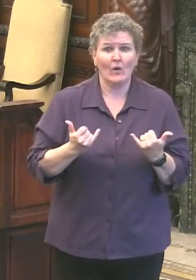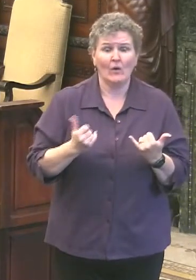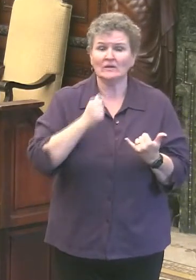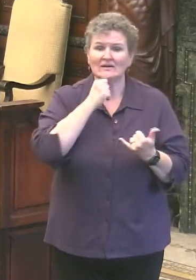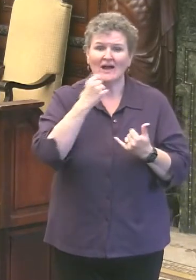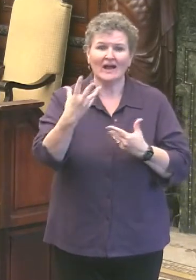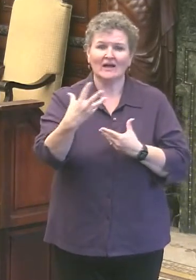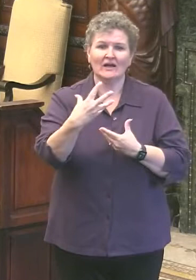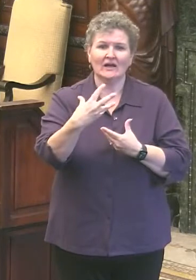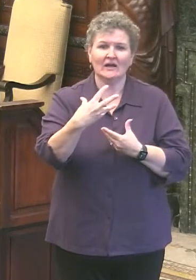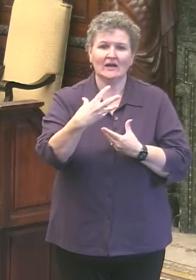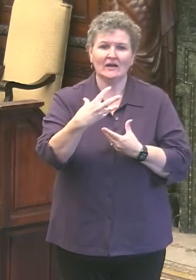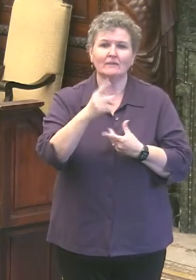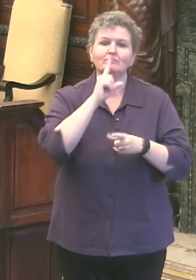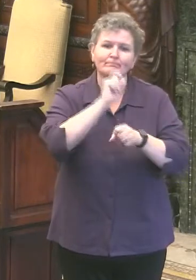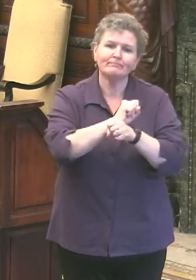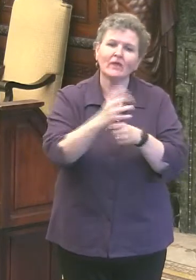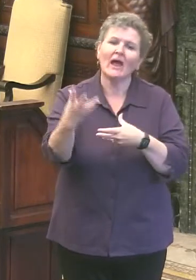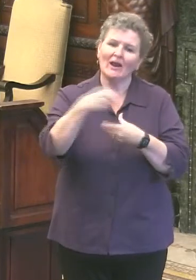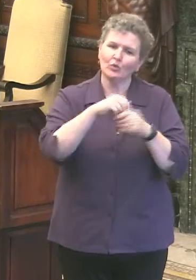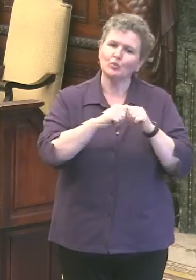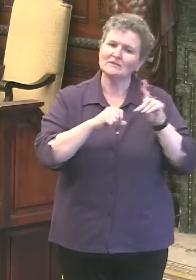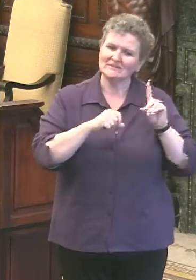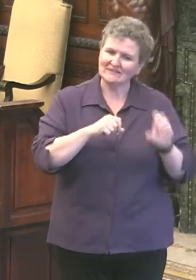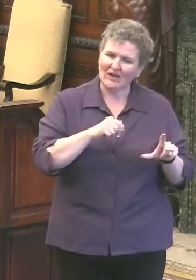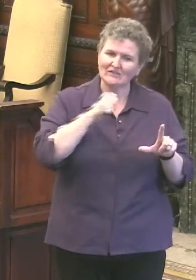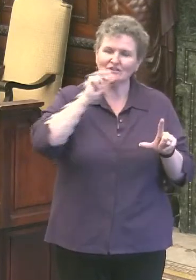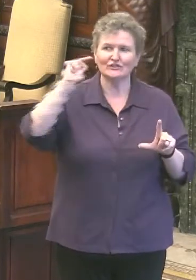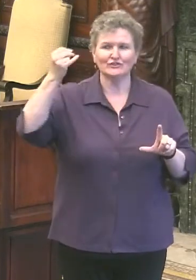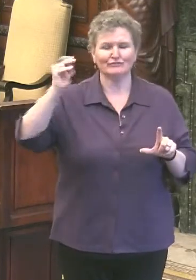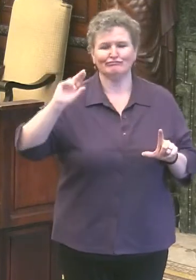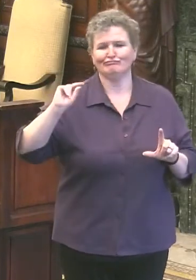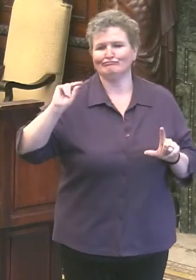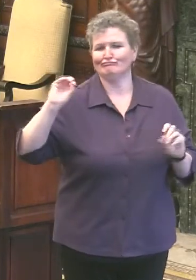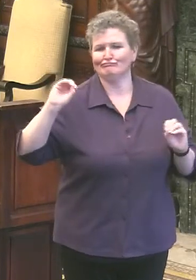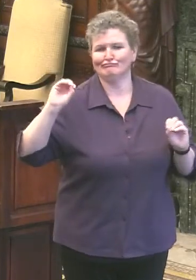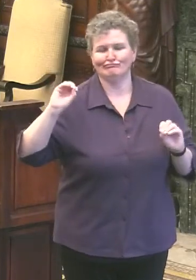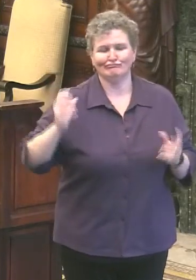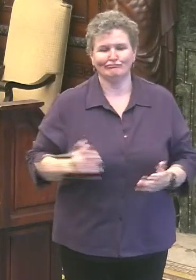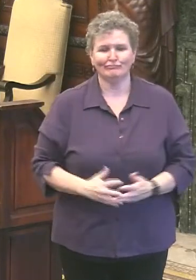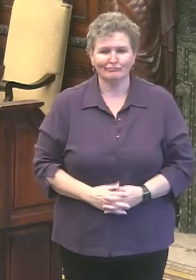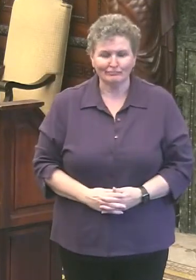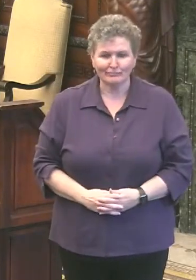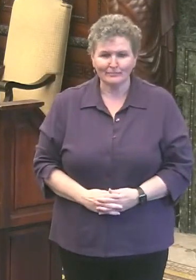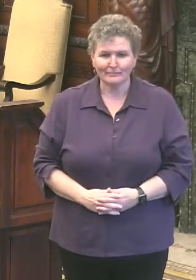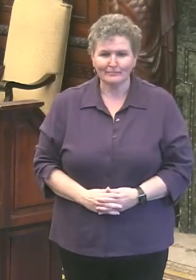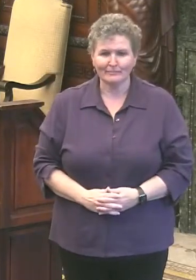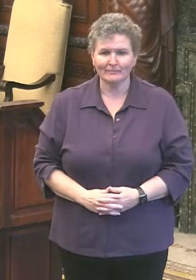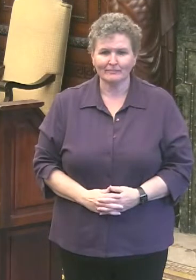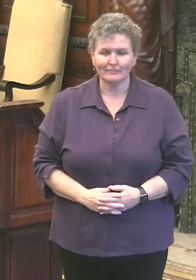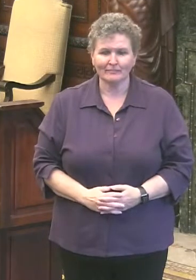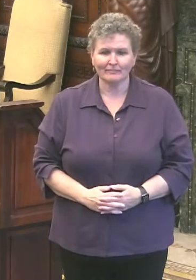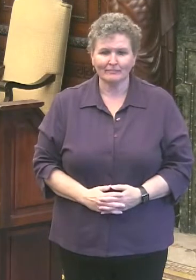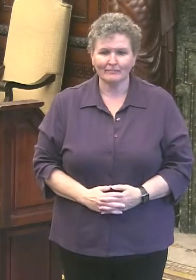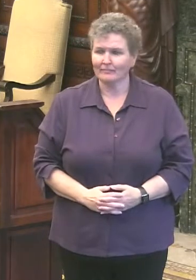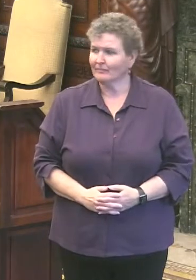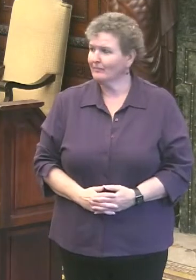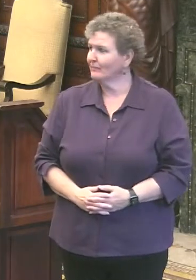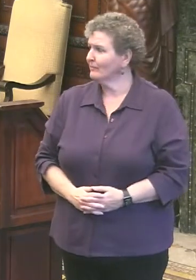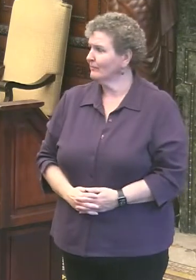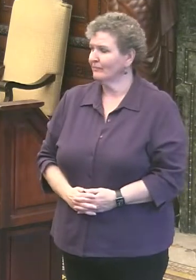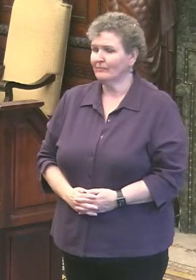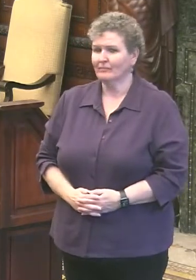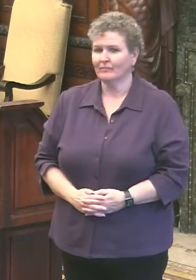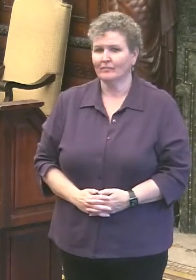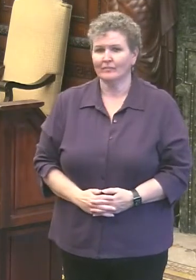Jersey. Nosotros estamos solamente emitiendo recomendaciones para que los individuos que vienen de lugares donde ha habido un incremento en el